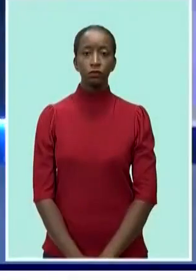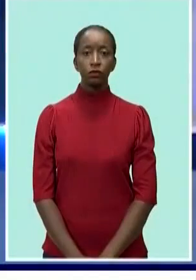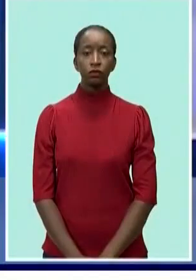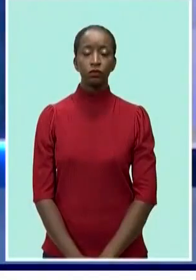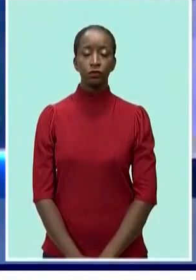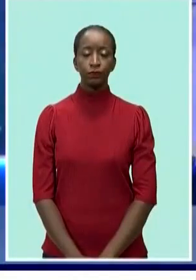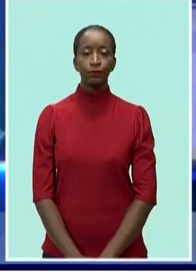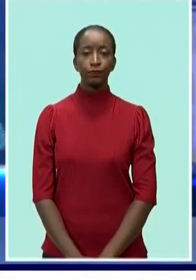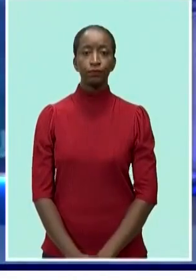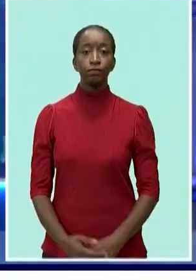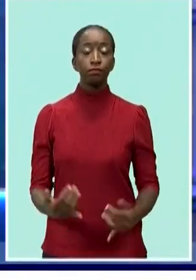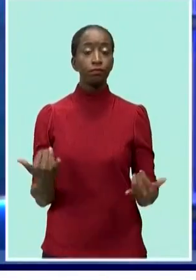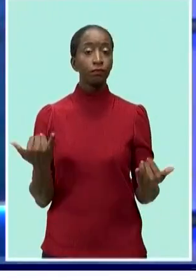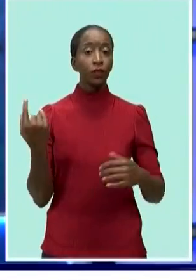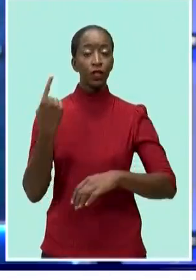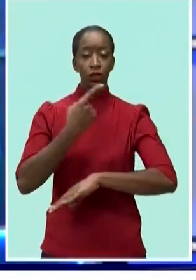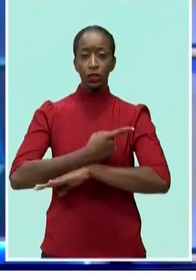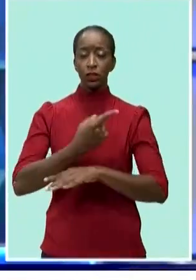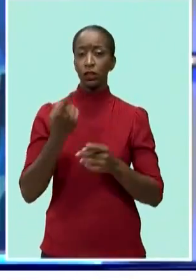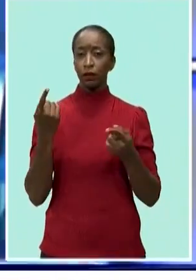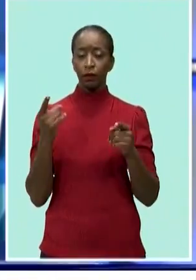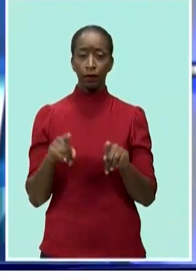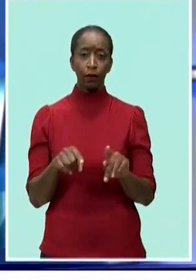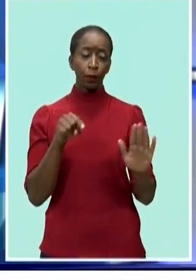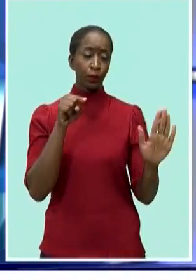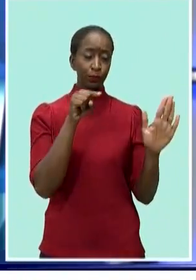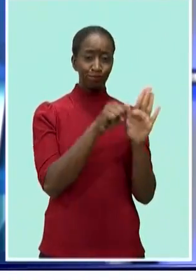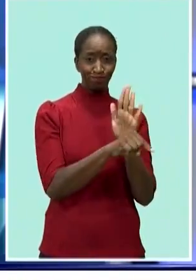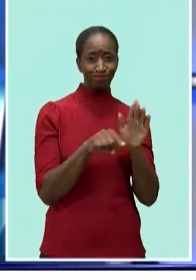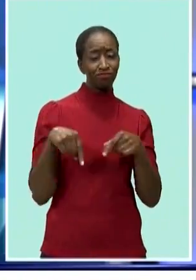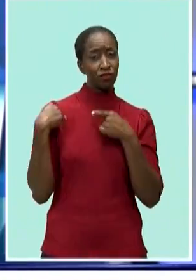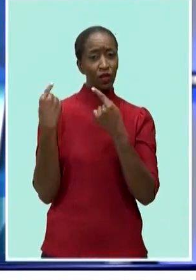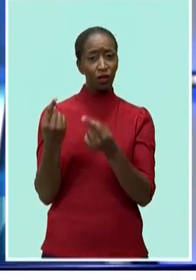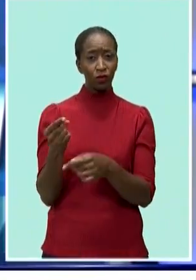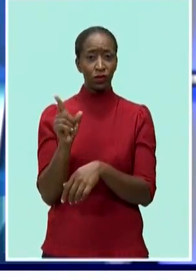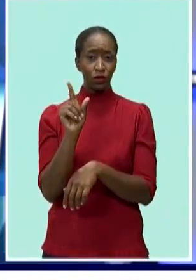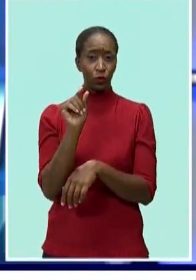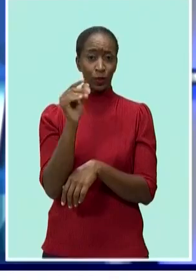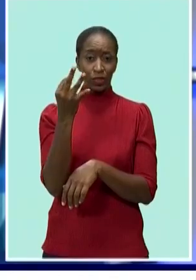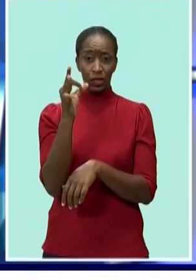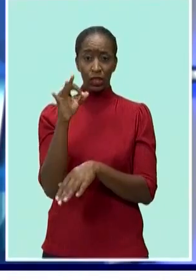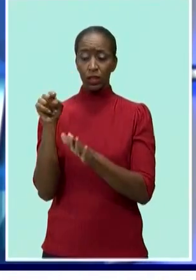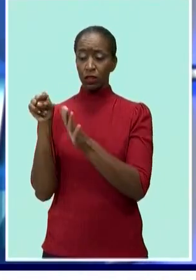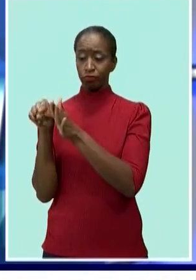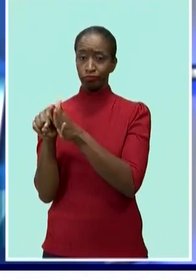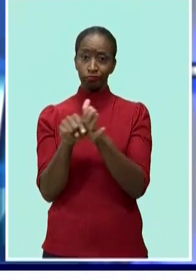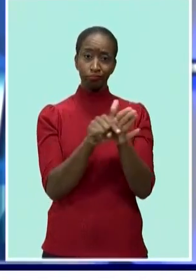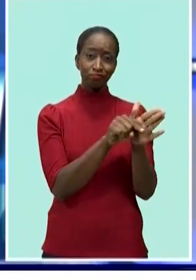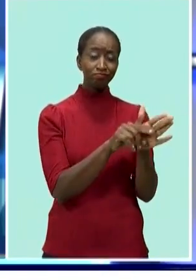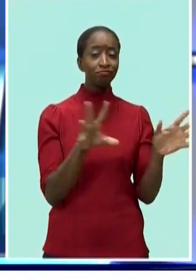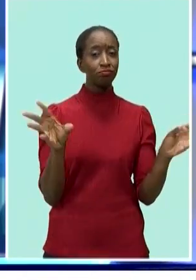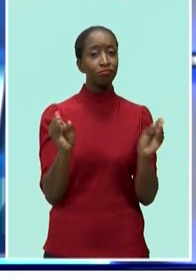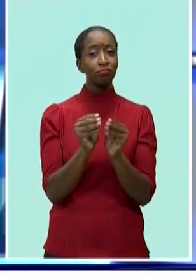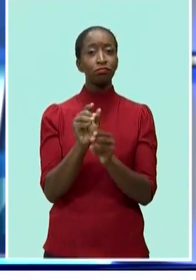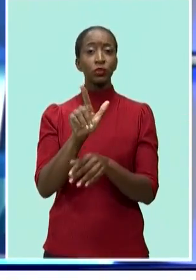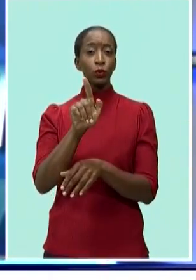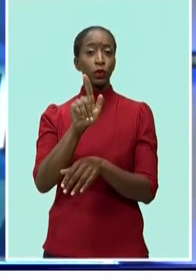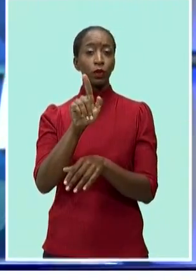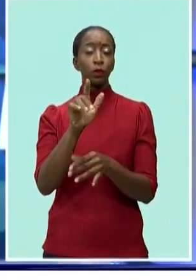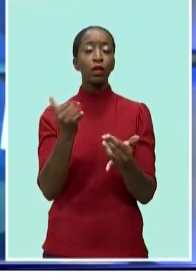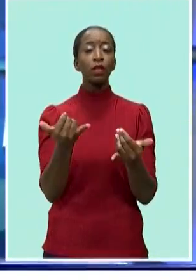In our top story, April 23rd marked murder number 21 for this year. At around 8:30 this morning in Fair